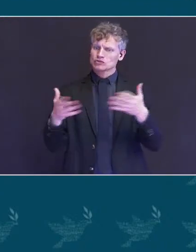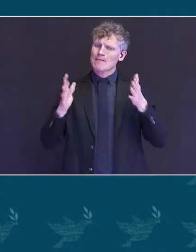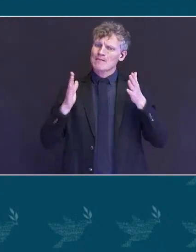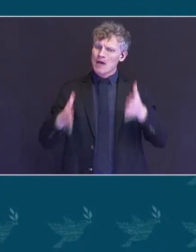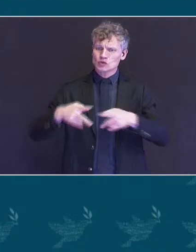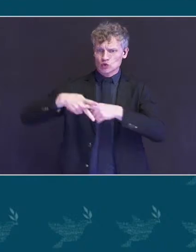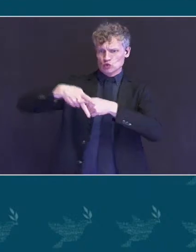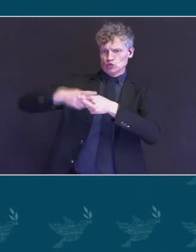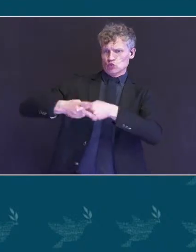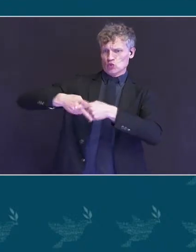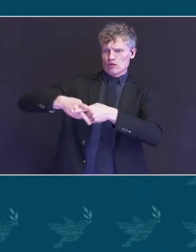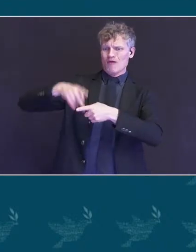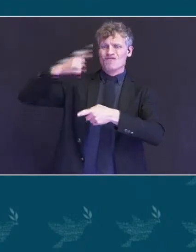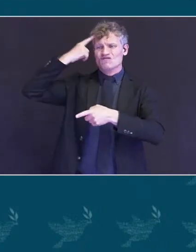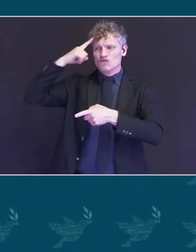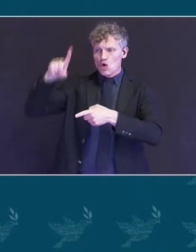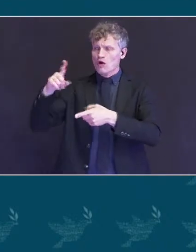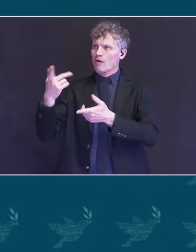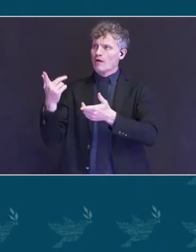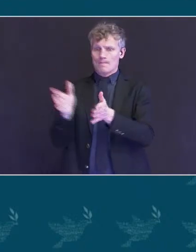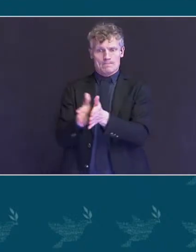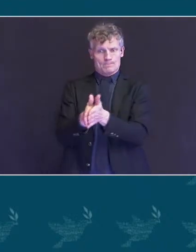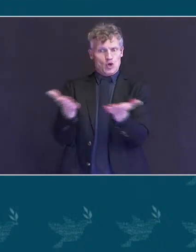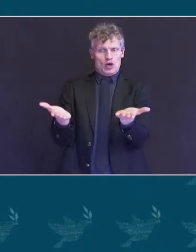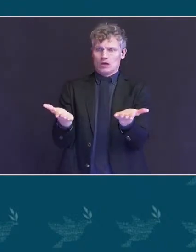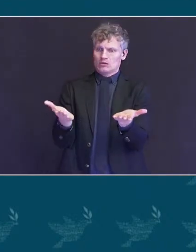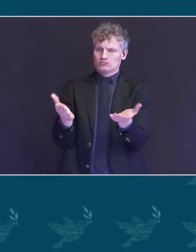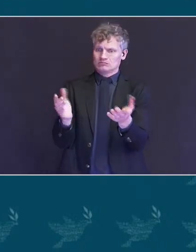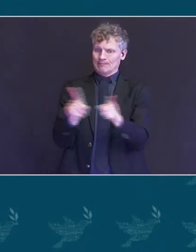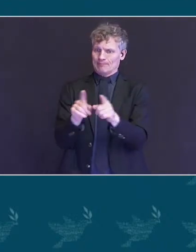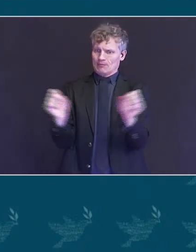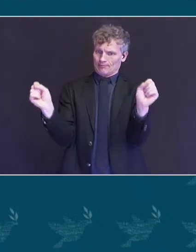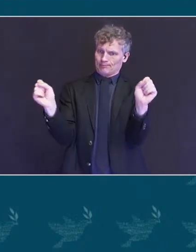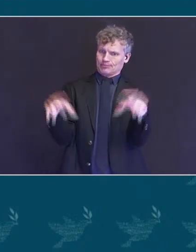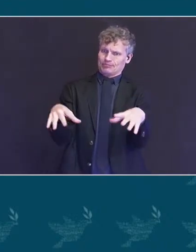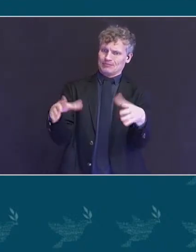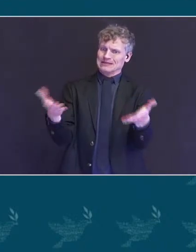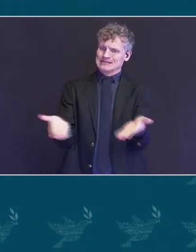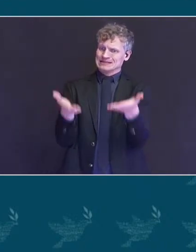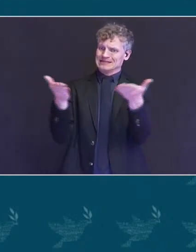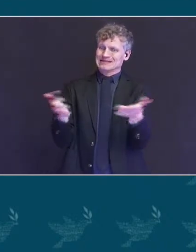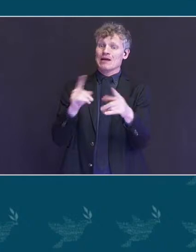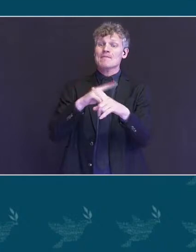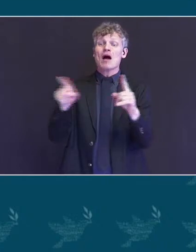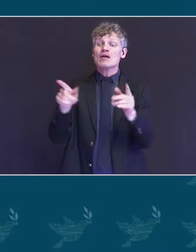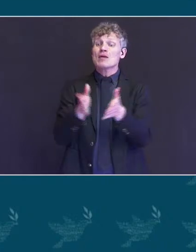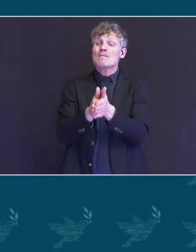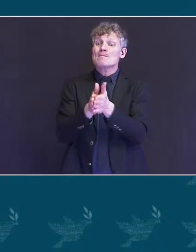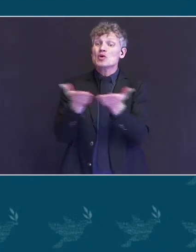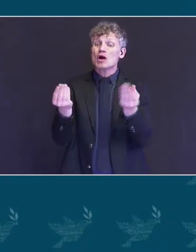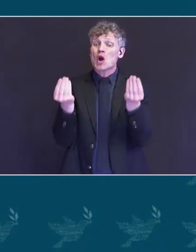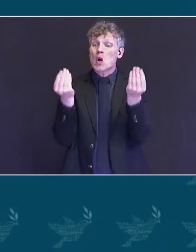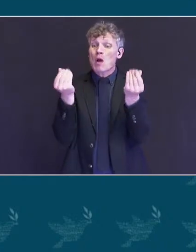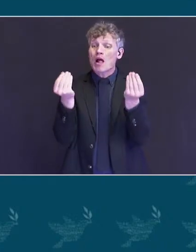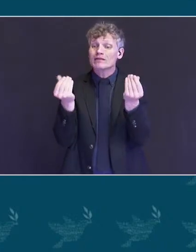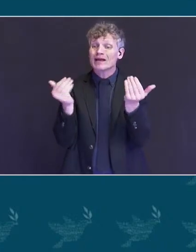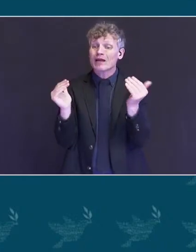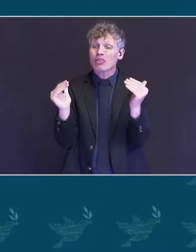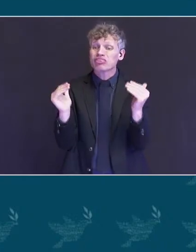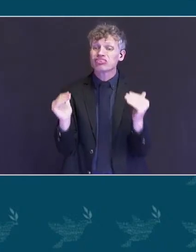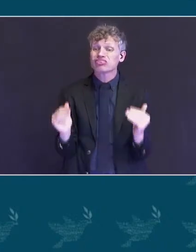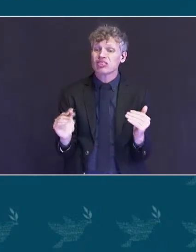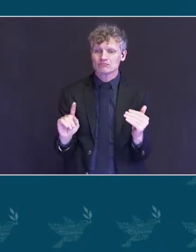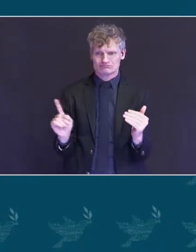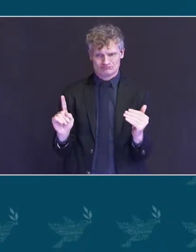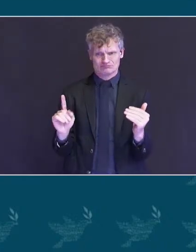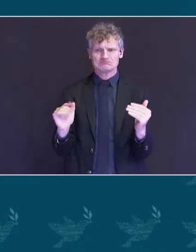books as efficiently as possible, but it must not reduce the quality of the book. And to reach this goal,